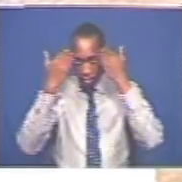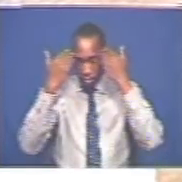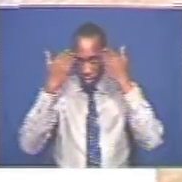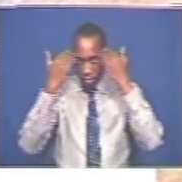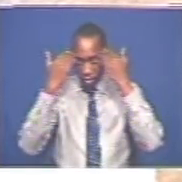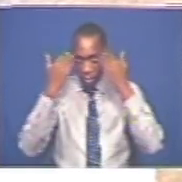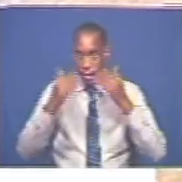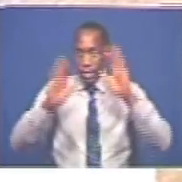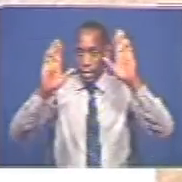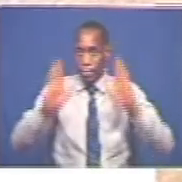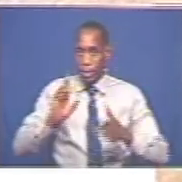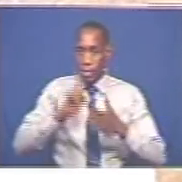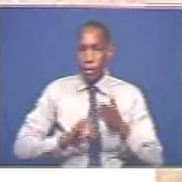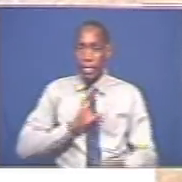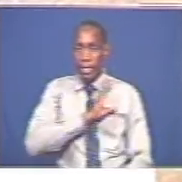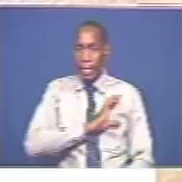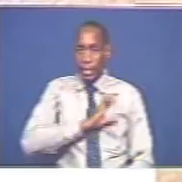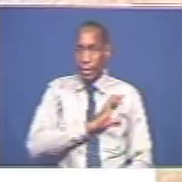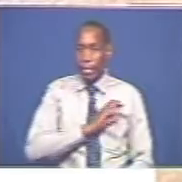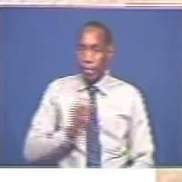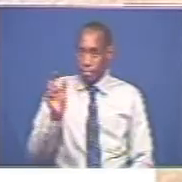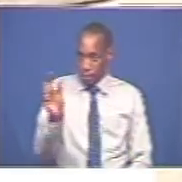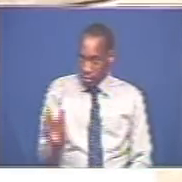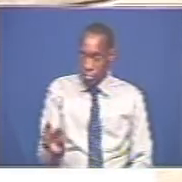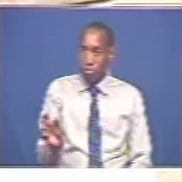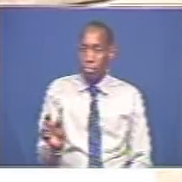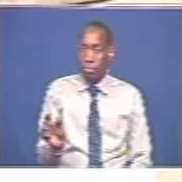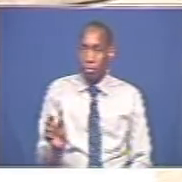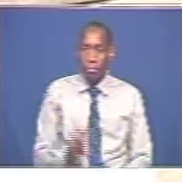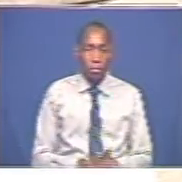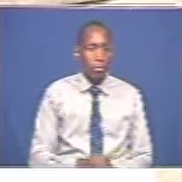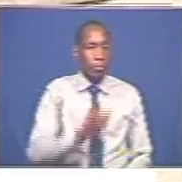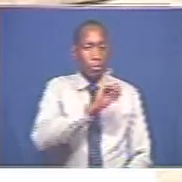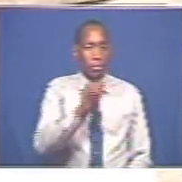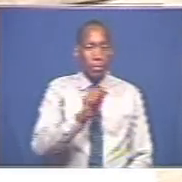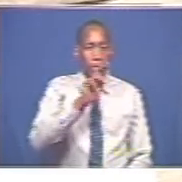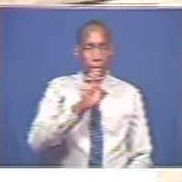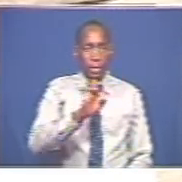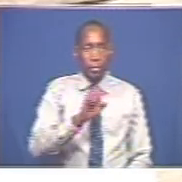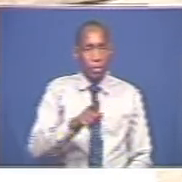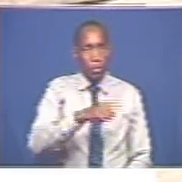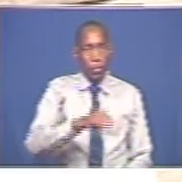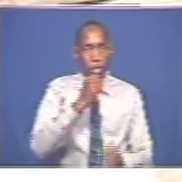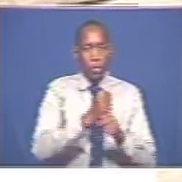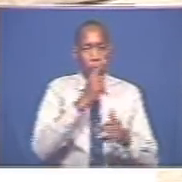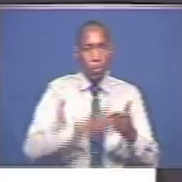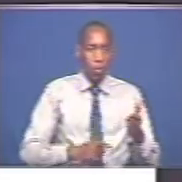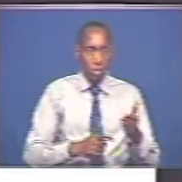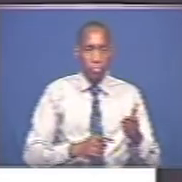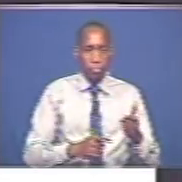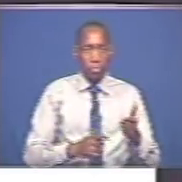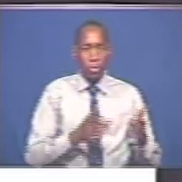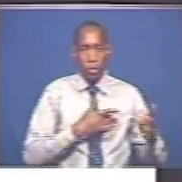about the character and the personality of the person. Yes. Jane, what do we do about an insensitive society?